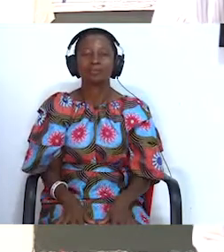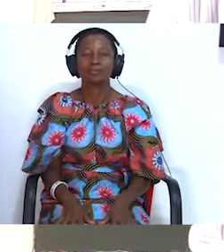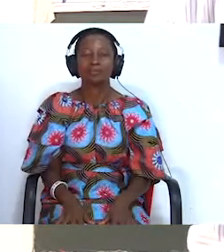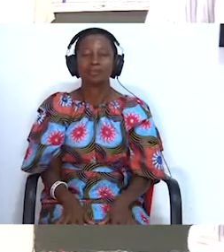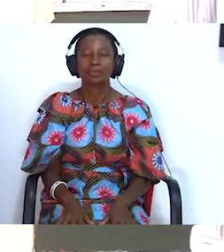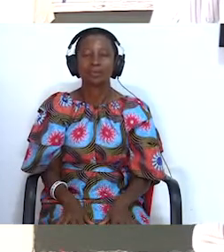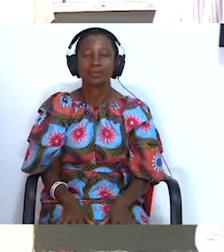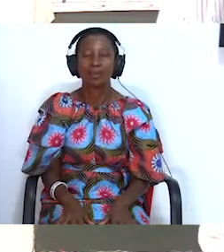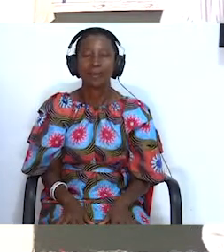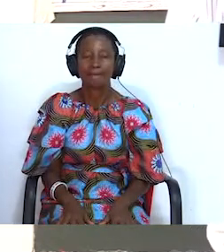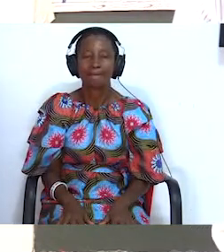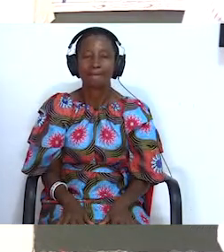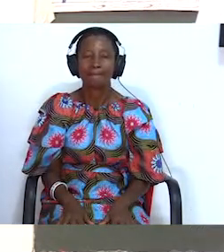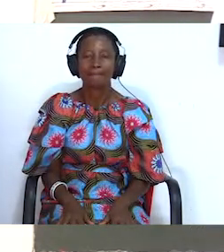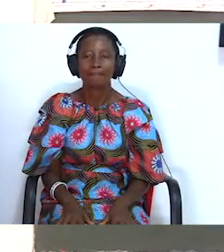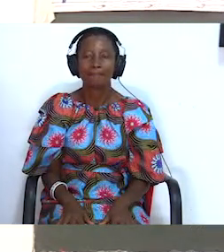around,